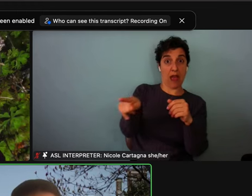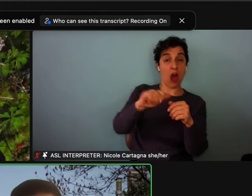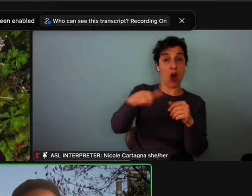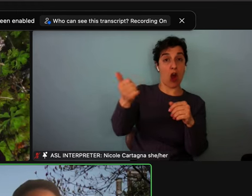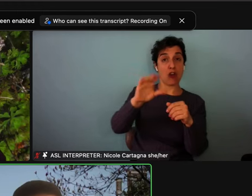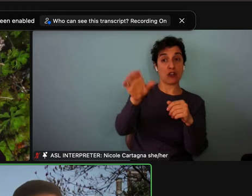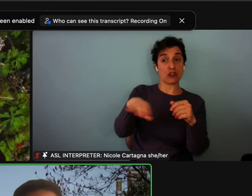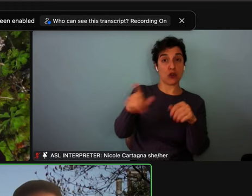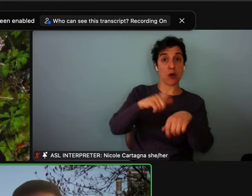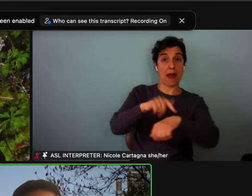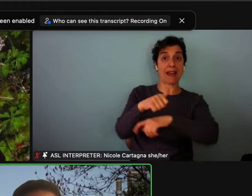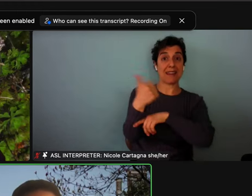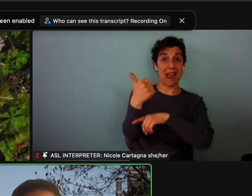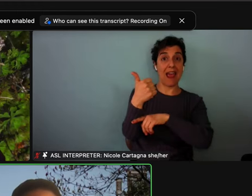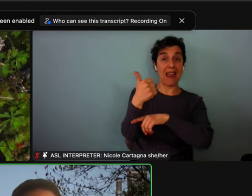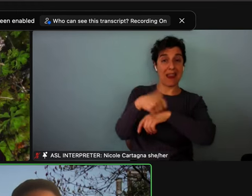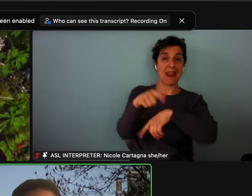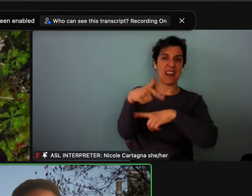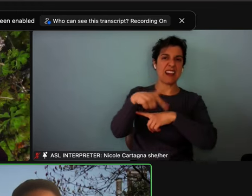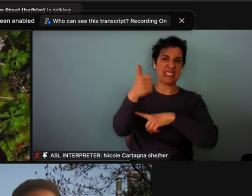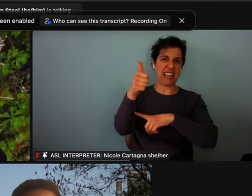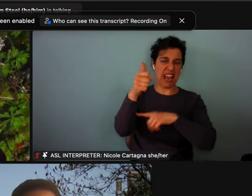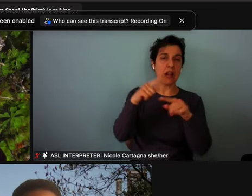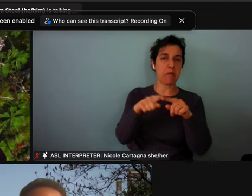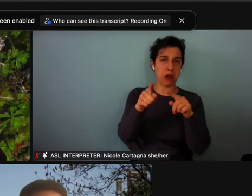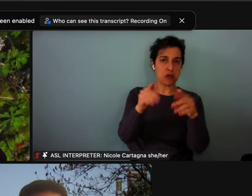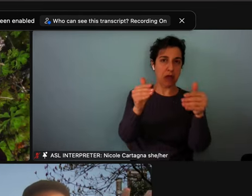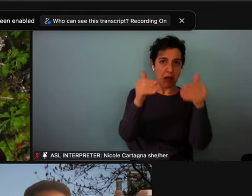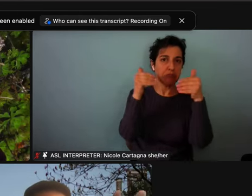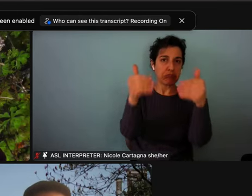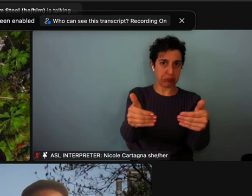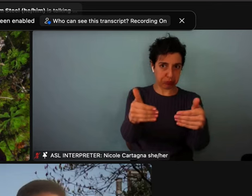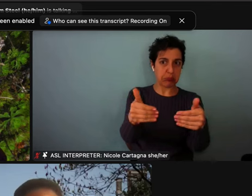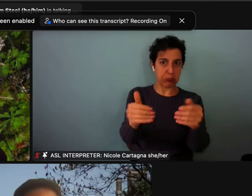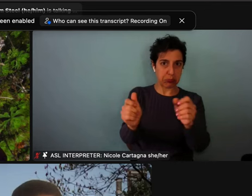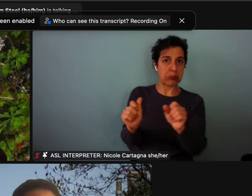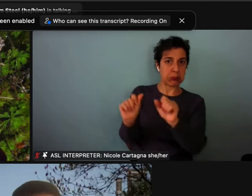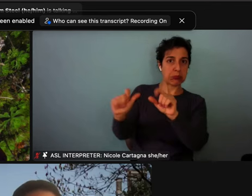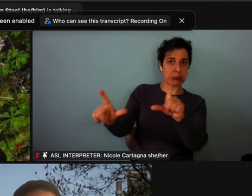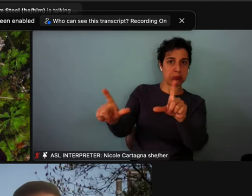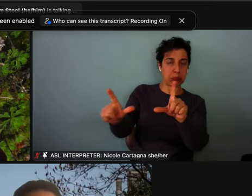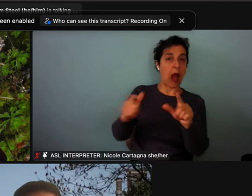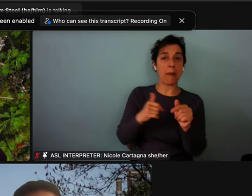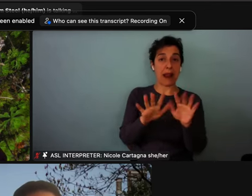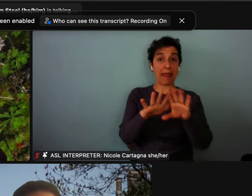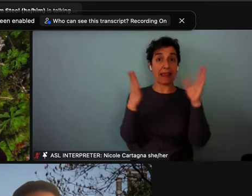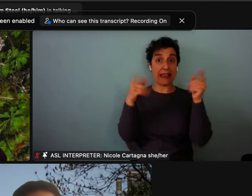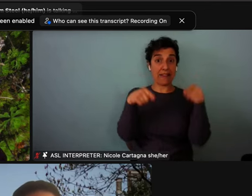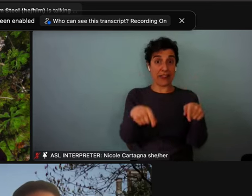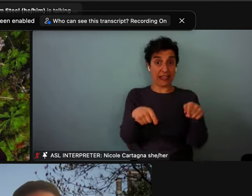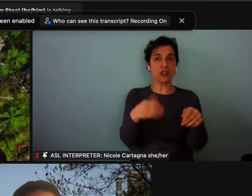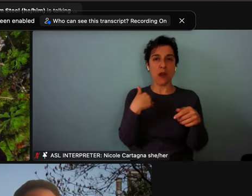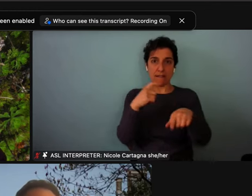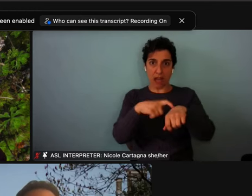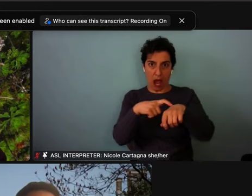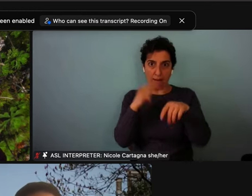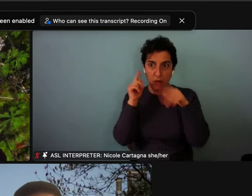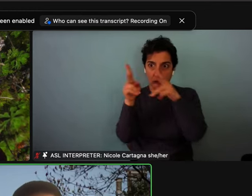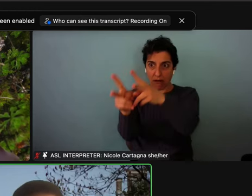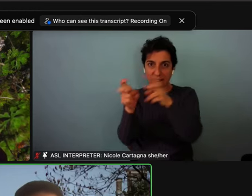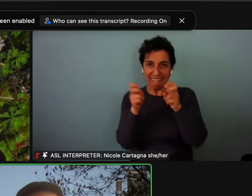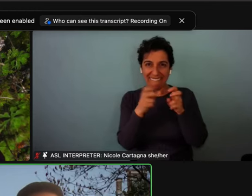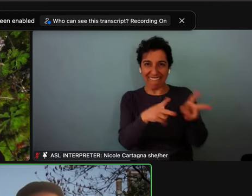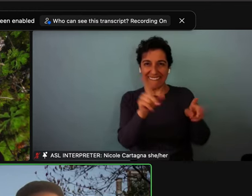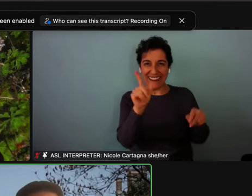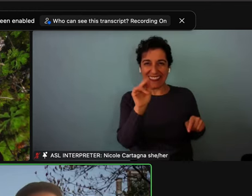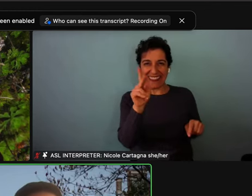a.m.? But you can just head in there. I'm just gonna leave this open so people have time to get the link. Gotcha.